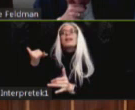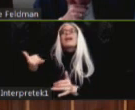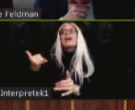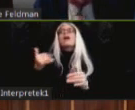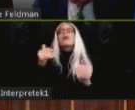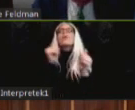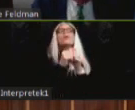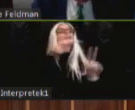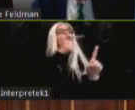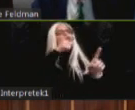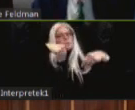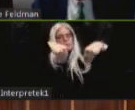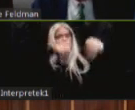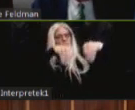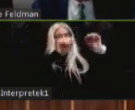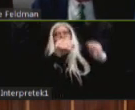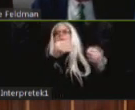aspect deals with